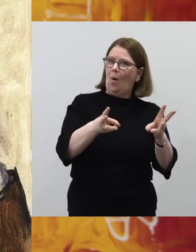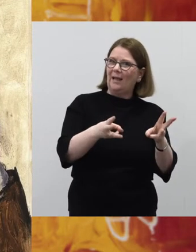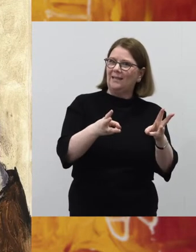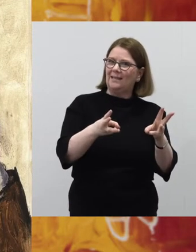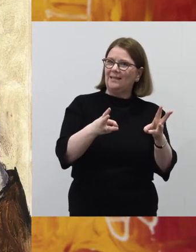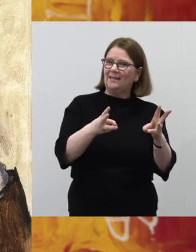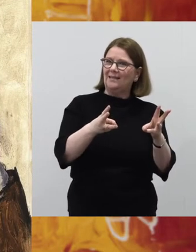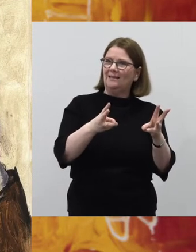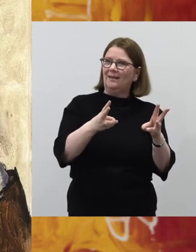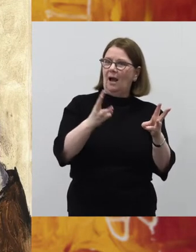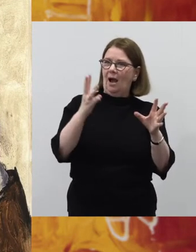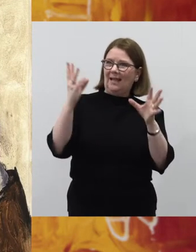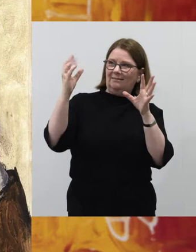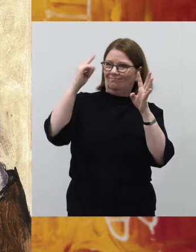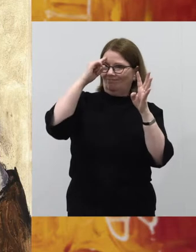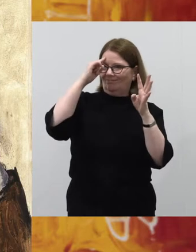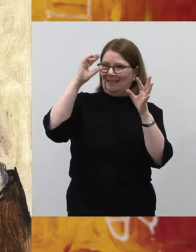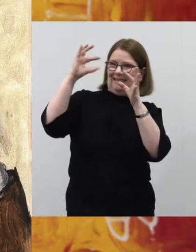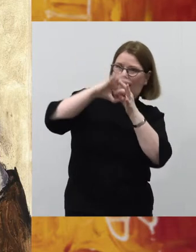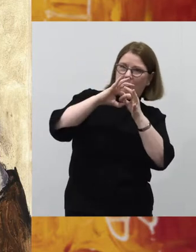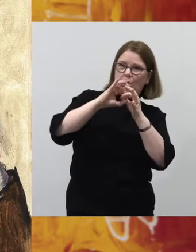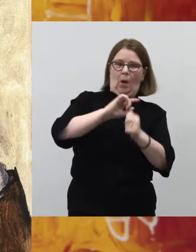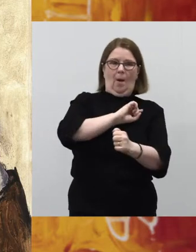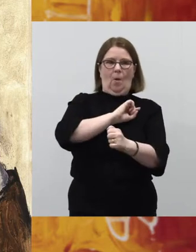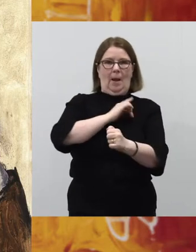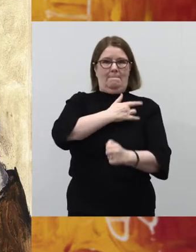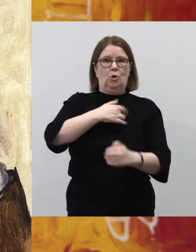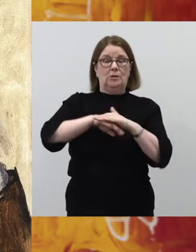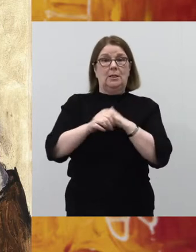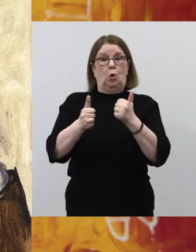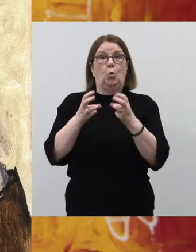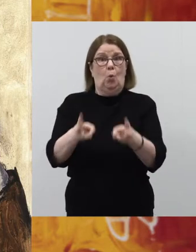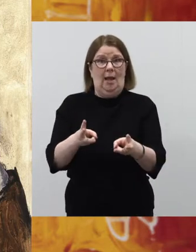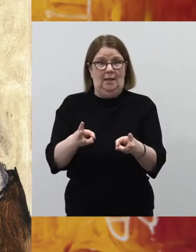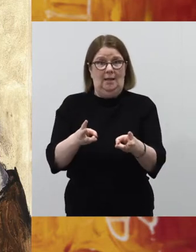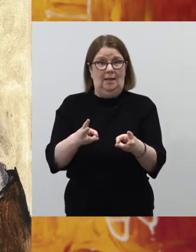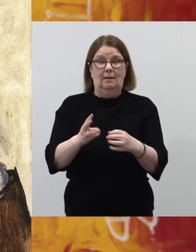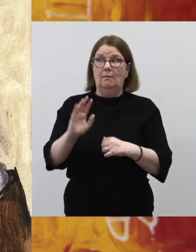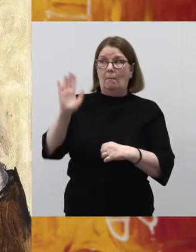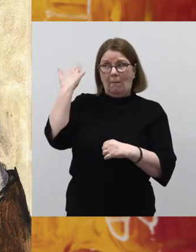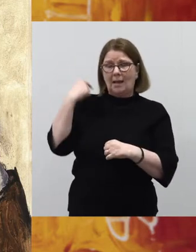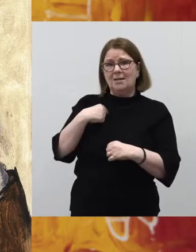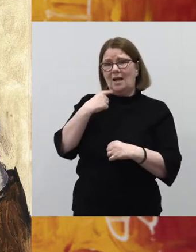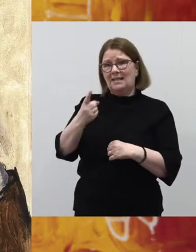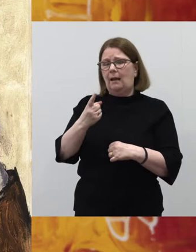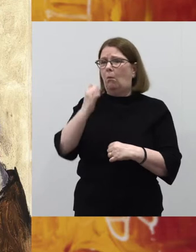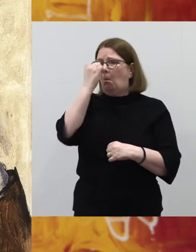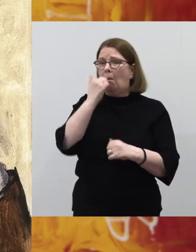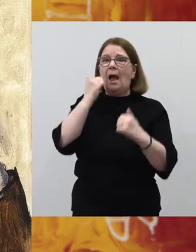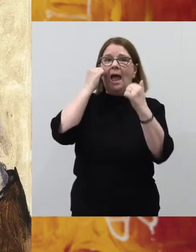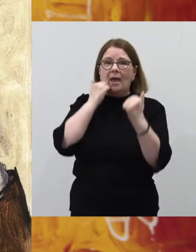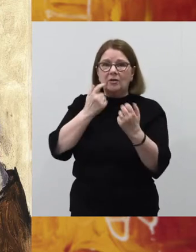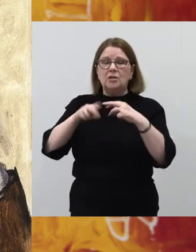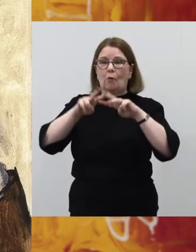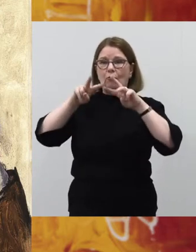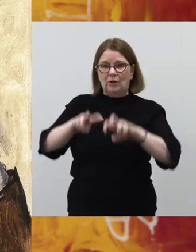portrait of the Russian revolutionary poet Vladimir Mayakovsky by Ken Kiff brilliantly captures the frustration and pain